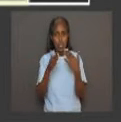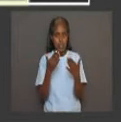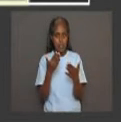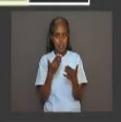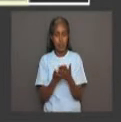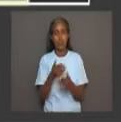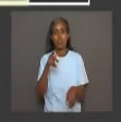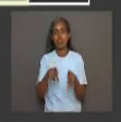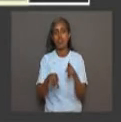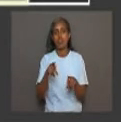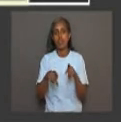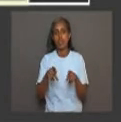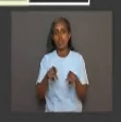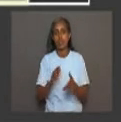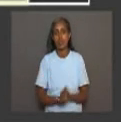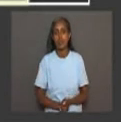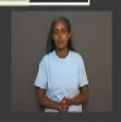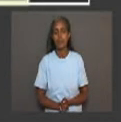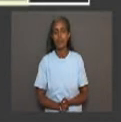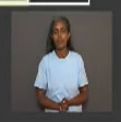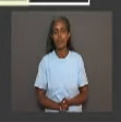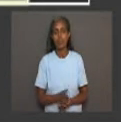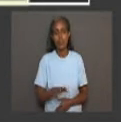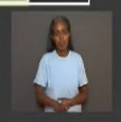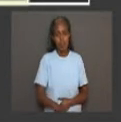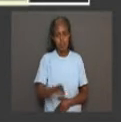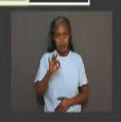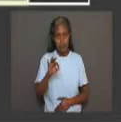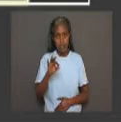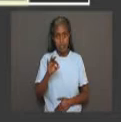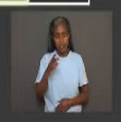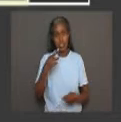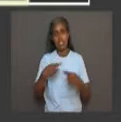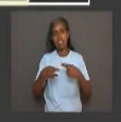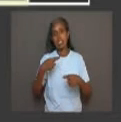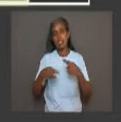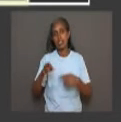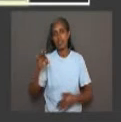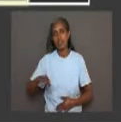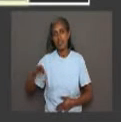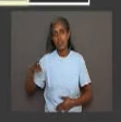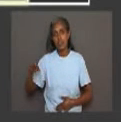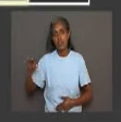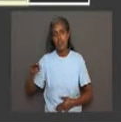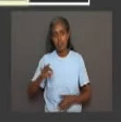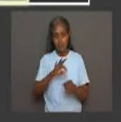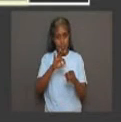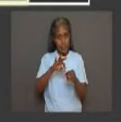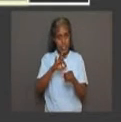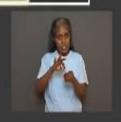total population. To find the relative frequency of